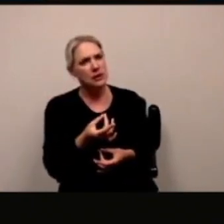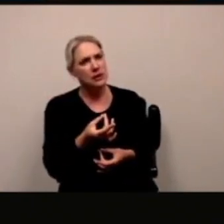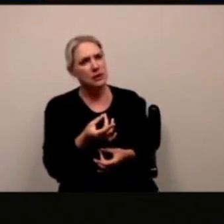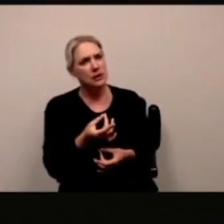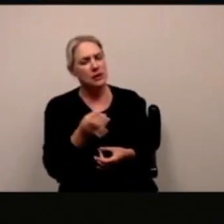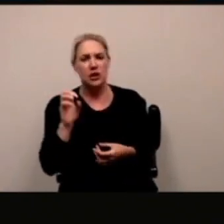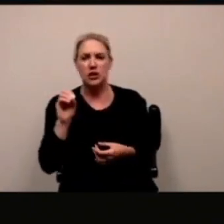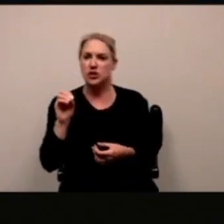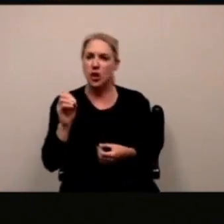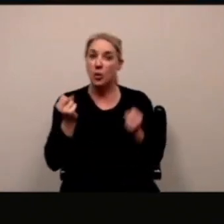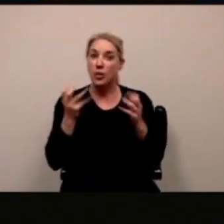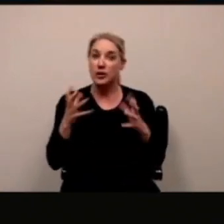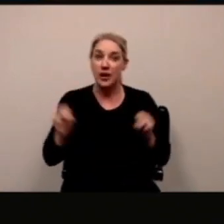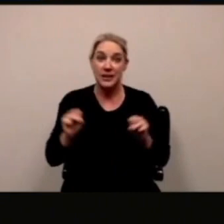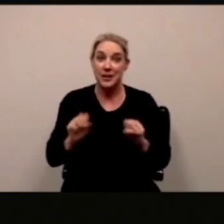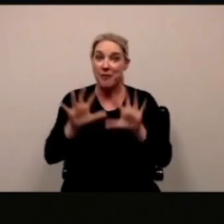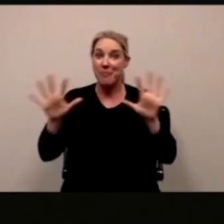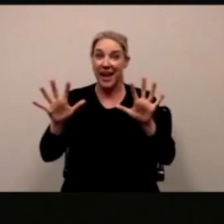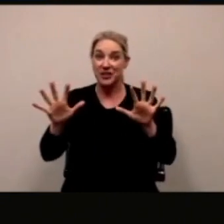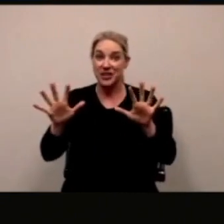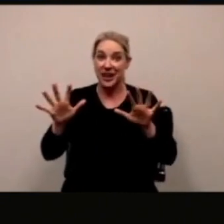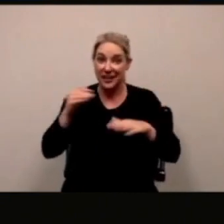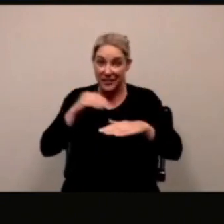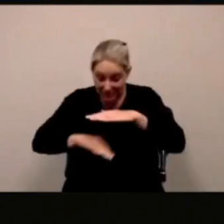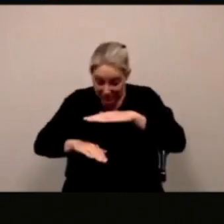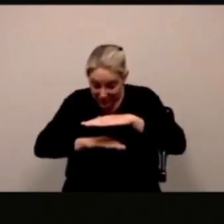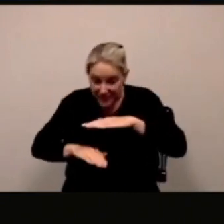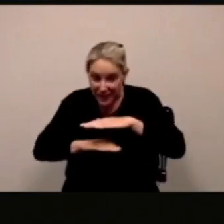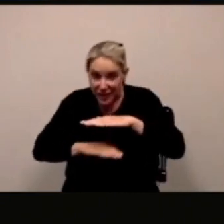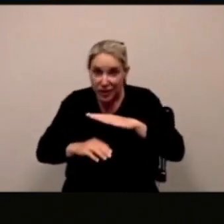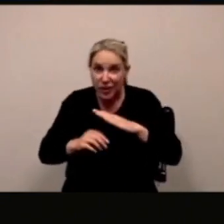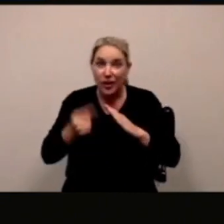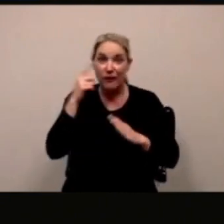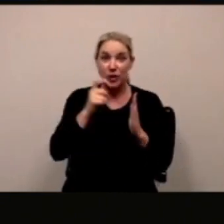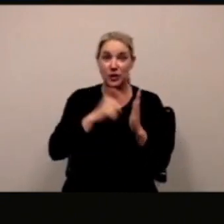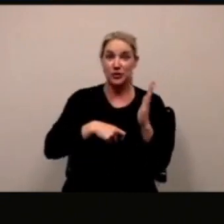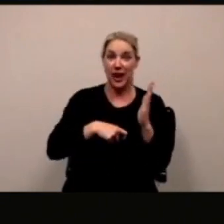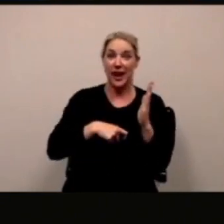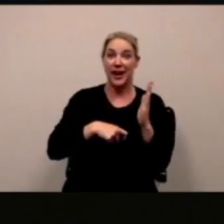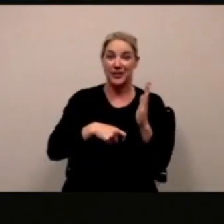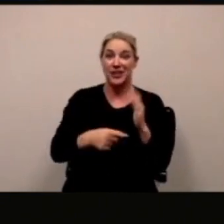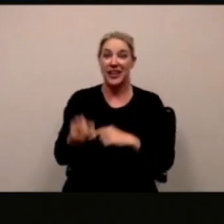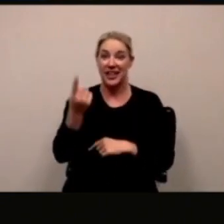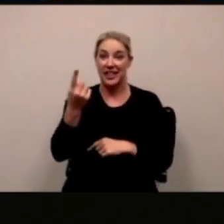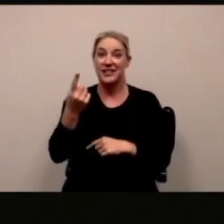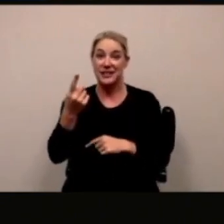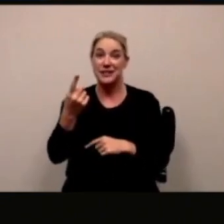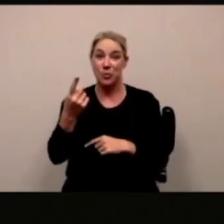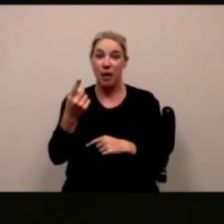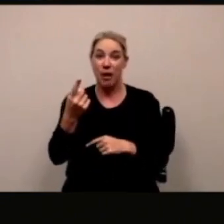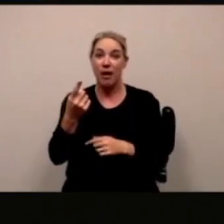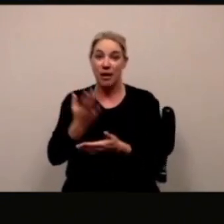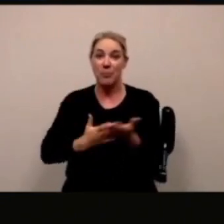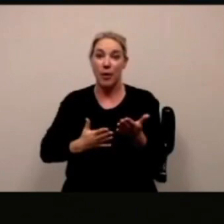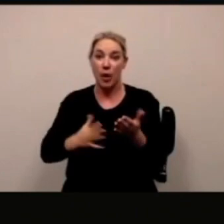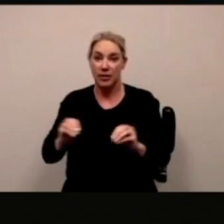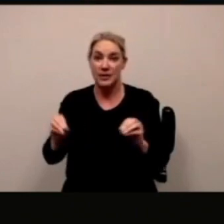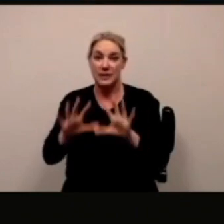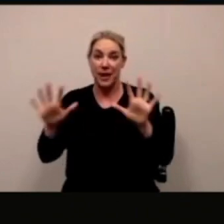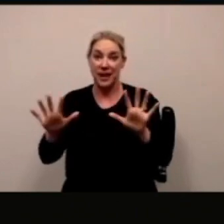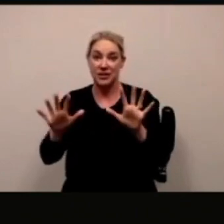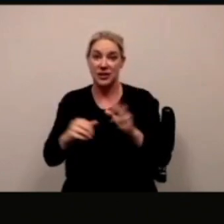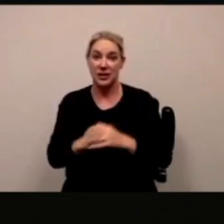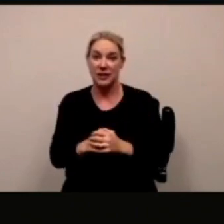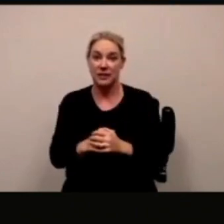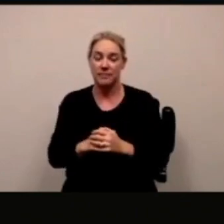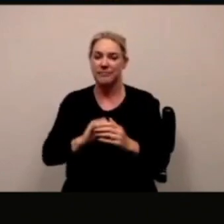there's a lot of magic under the hood in many aspects of Scratch, and this is one of them. What I did to